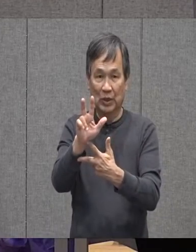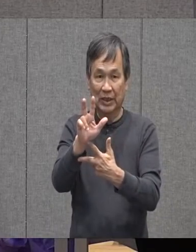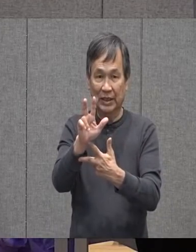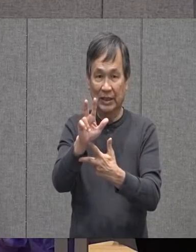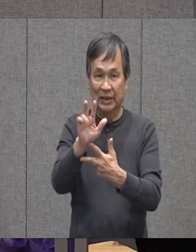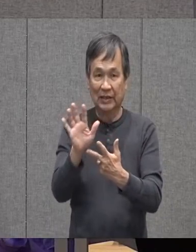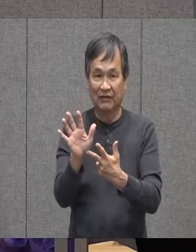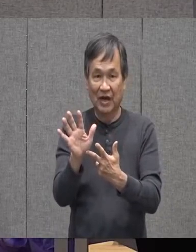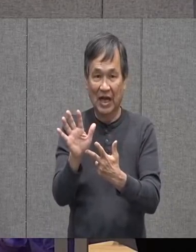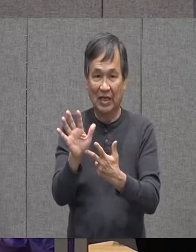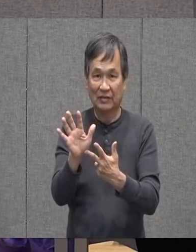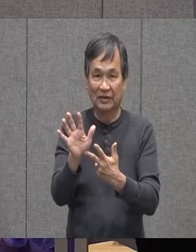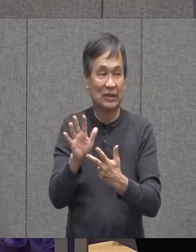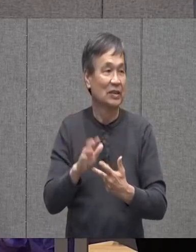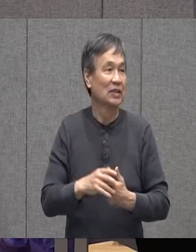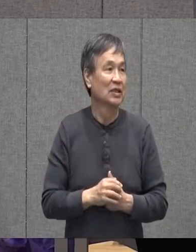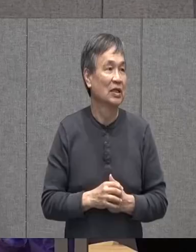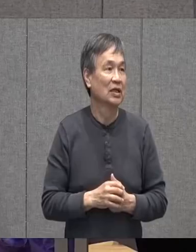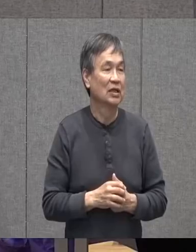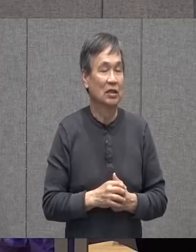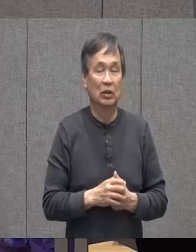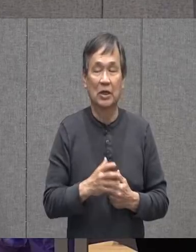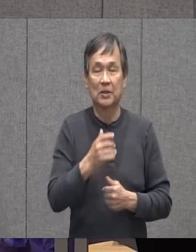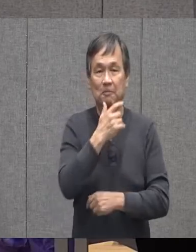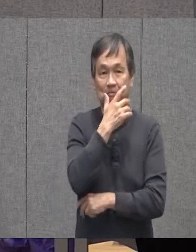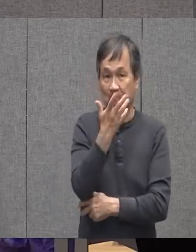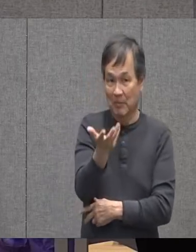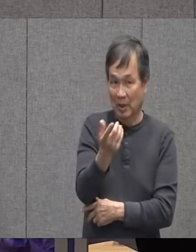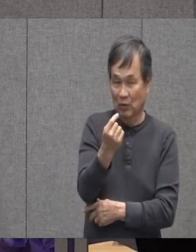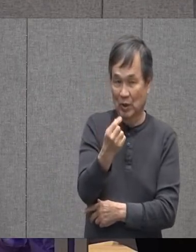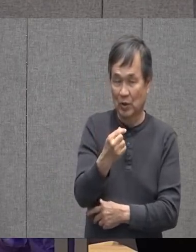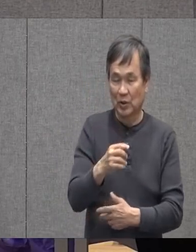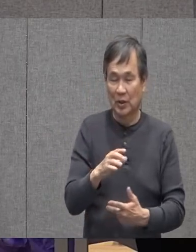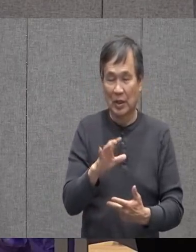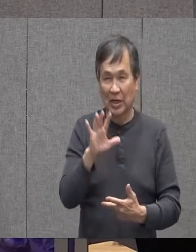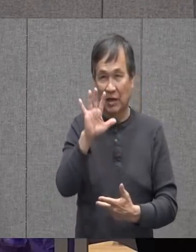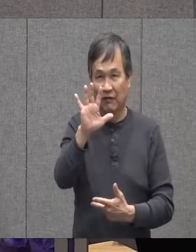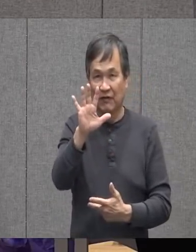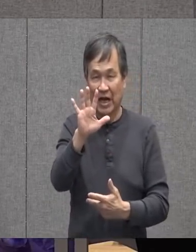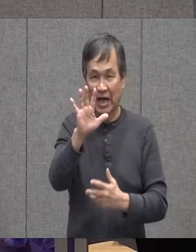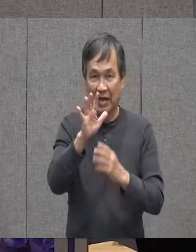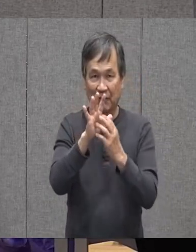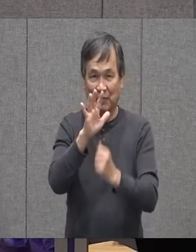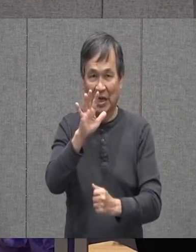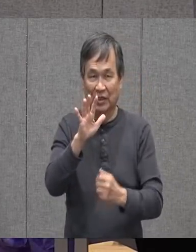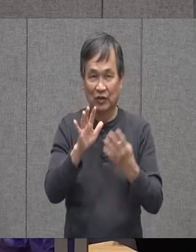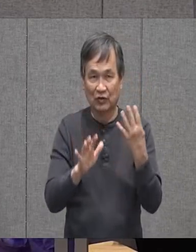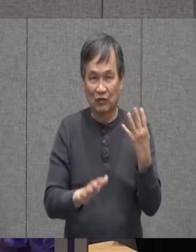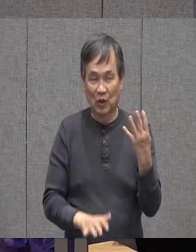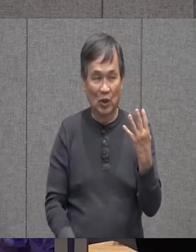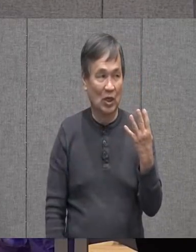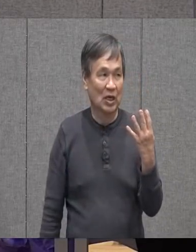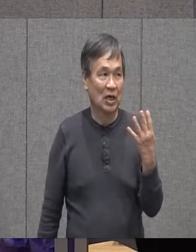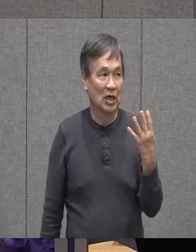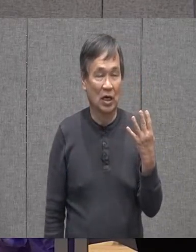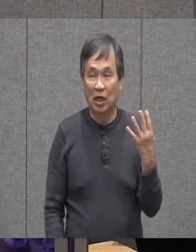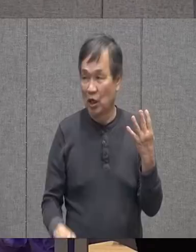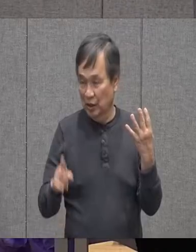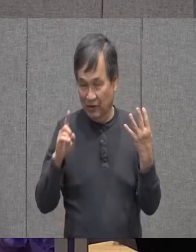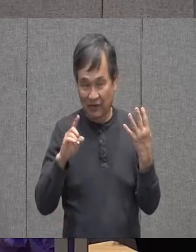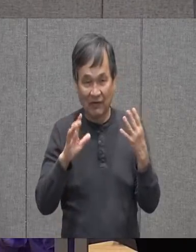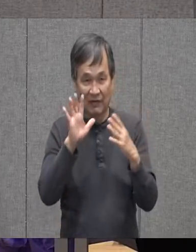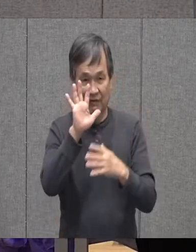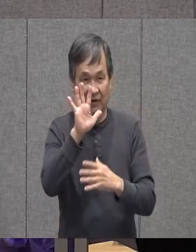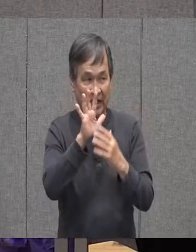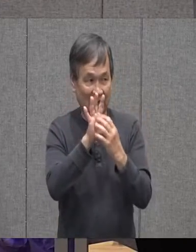a 5. So how this would work is I would do the 5 minus 4, and I'm going to go ahead, and you should have a marker over there. 5